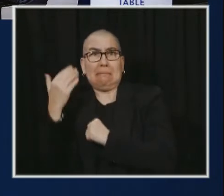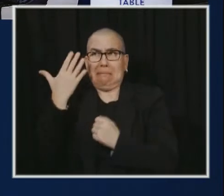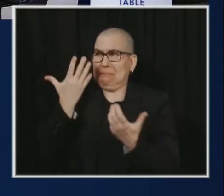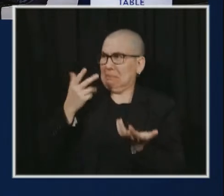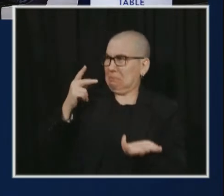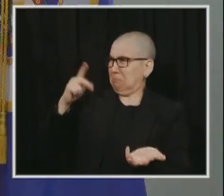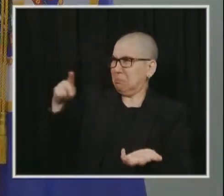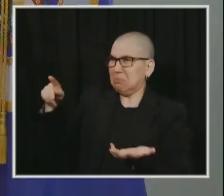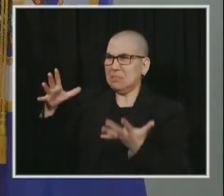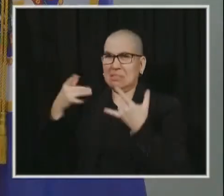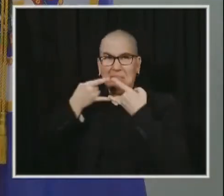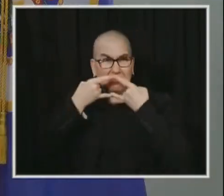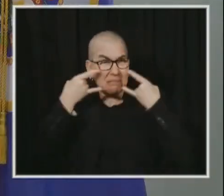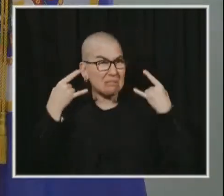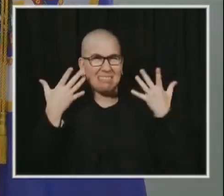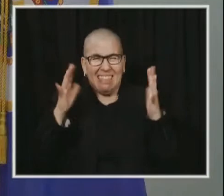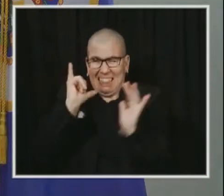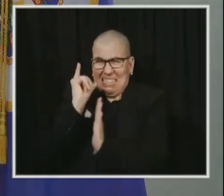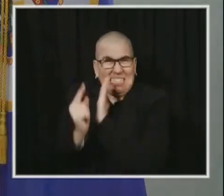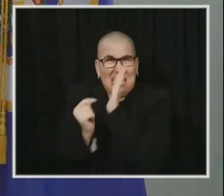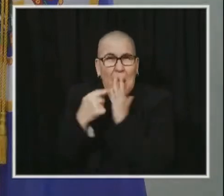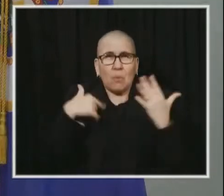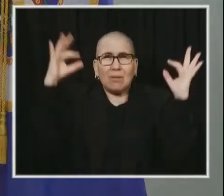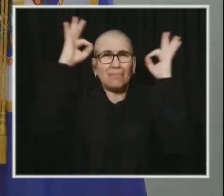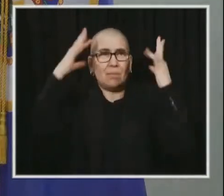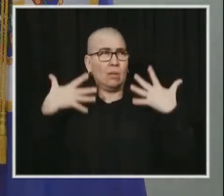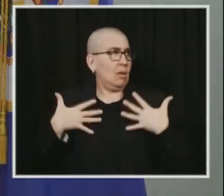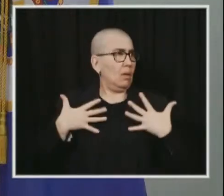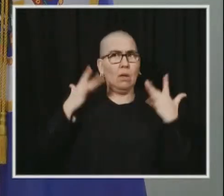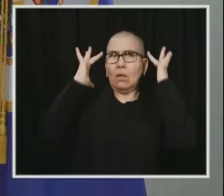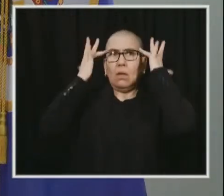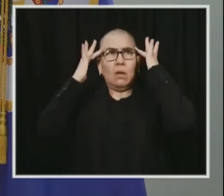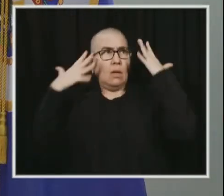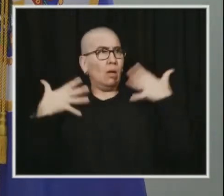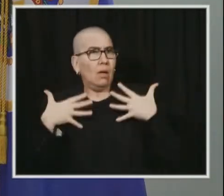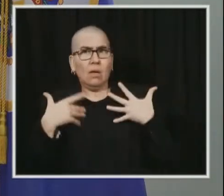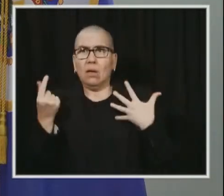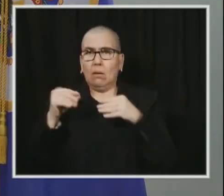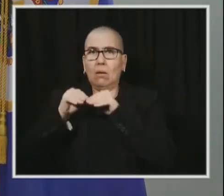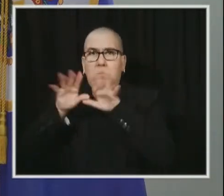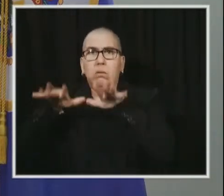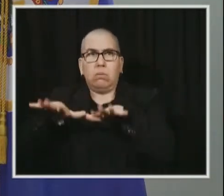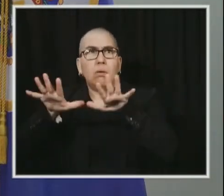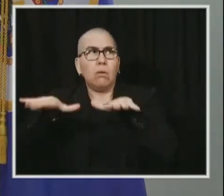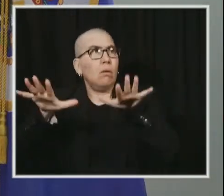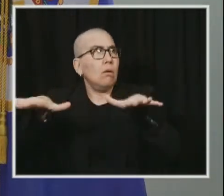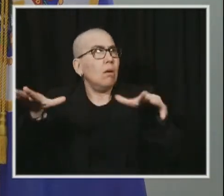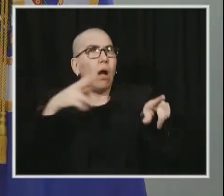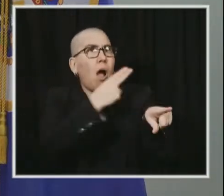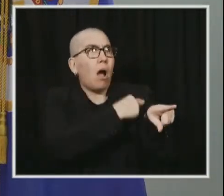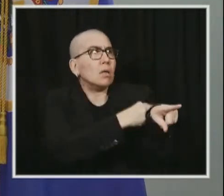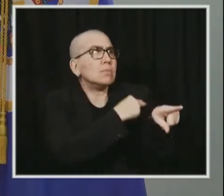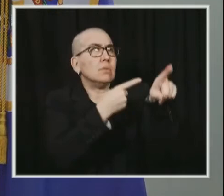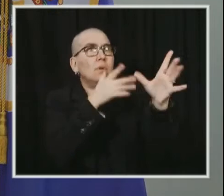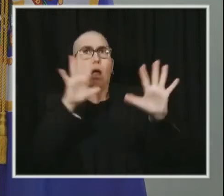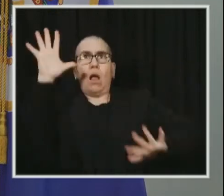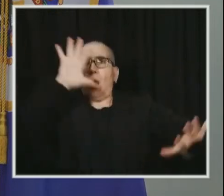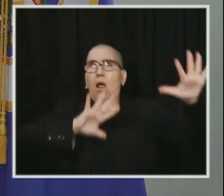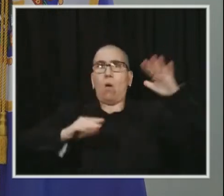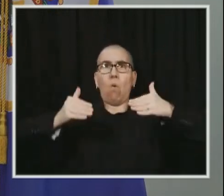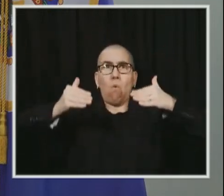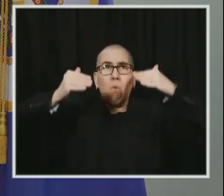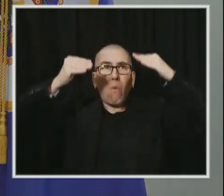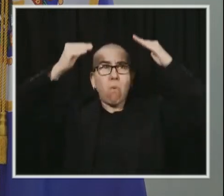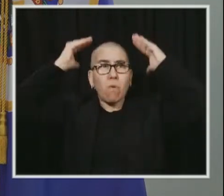our healthcare workers. We were fearful that we'd seen elsewhere hospital capacity be overwhelmed, putting people's lives at risk, both